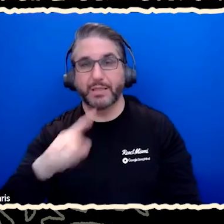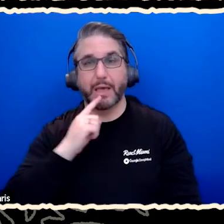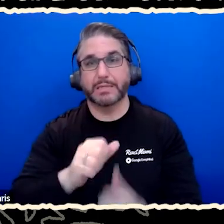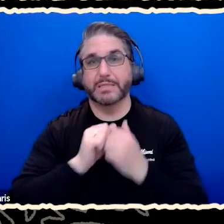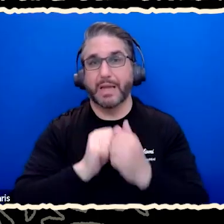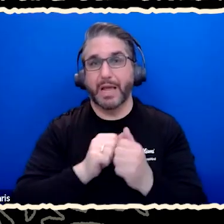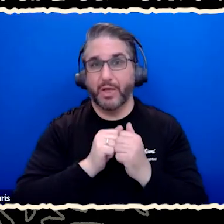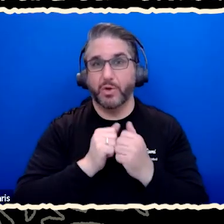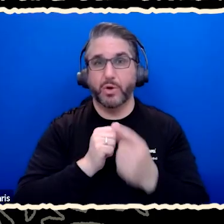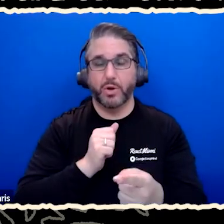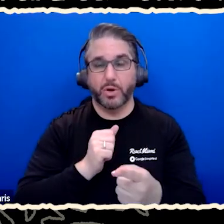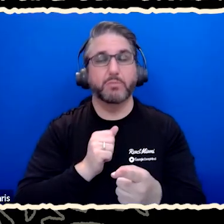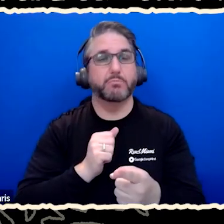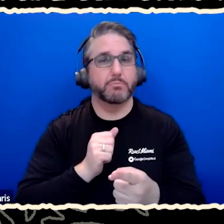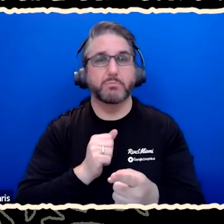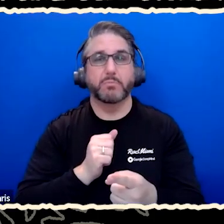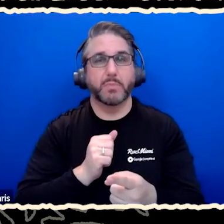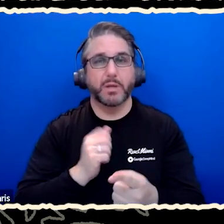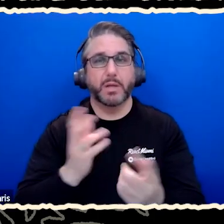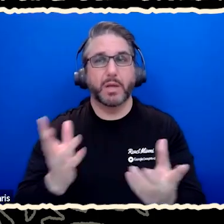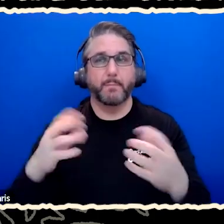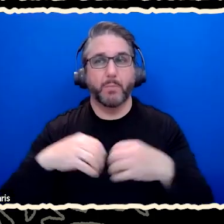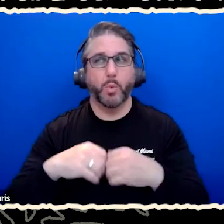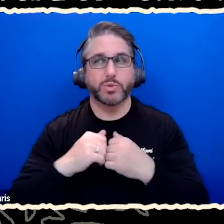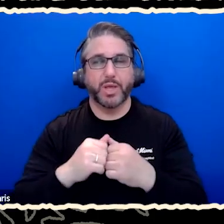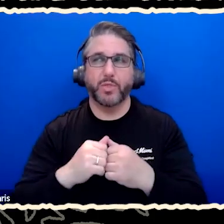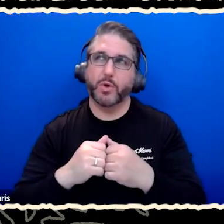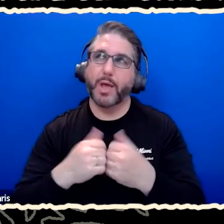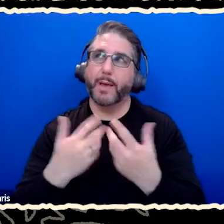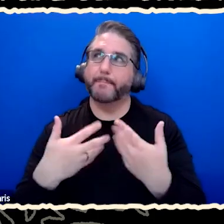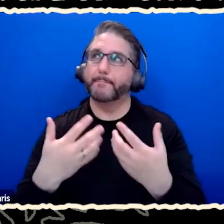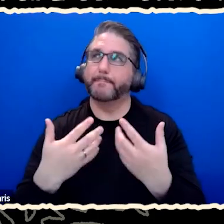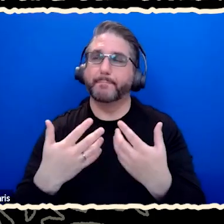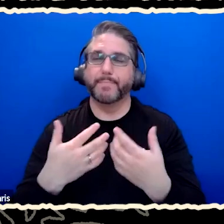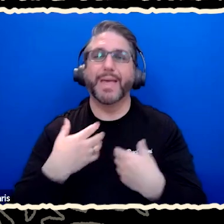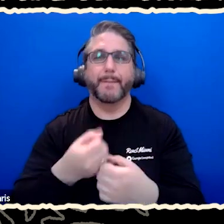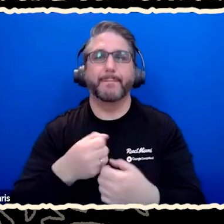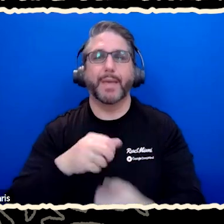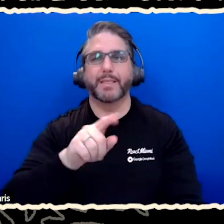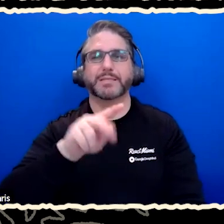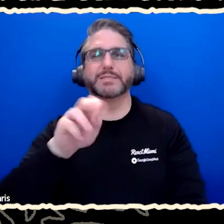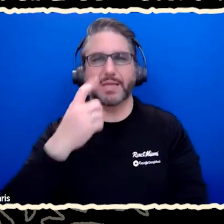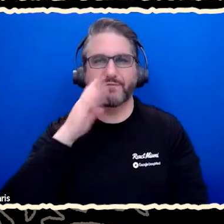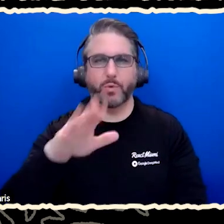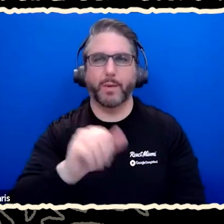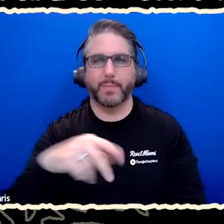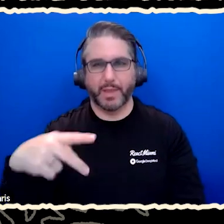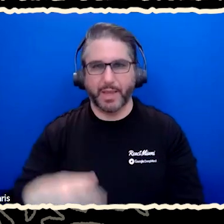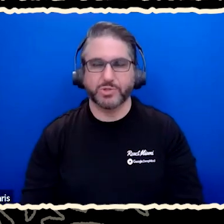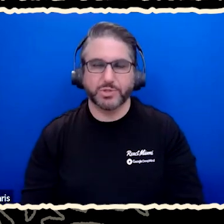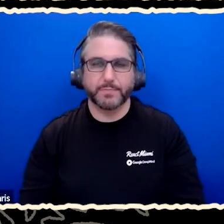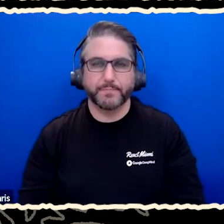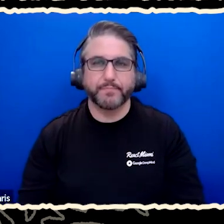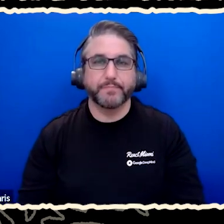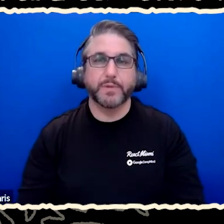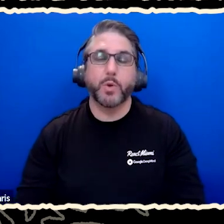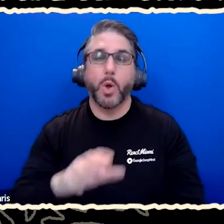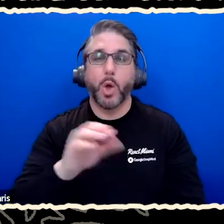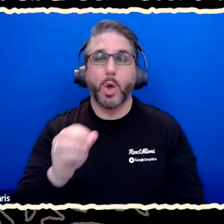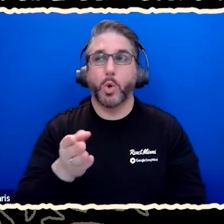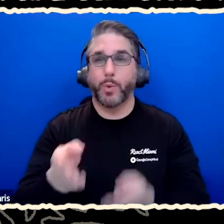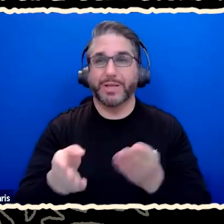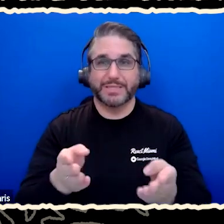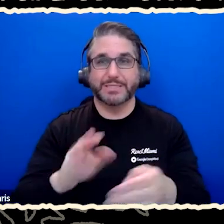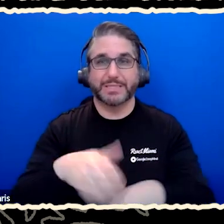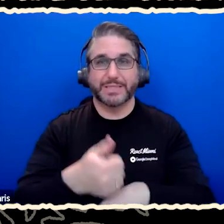together are composed together form the state of your application. So in a coexisting setup of